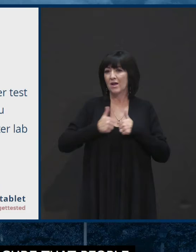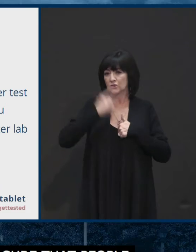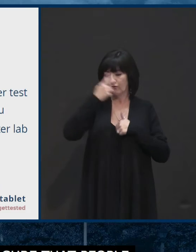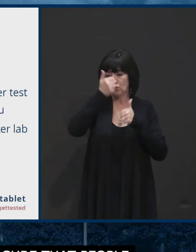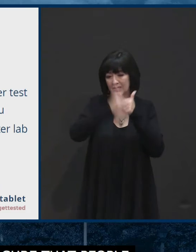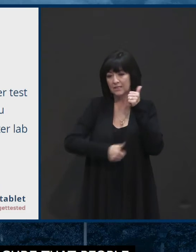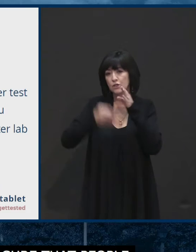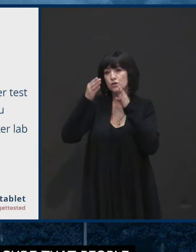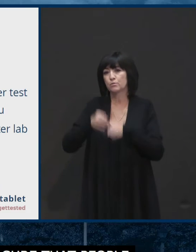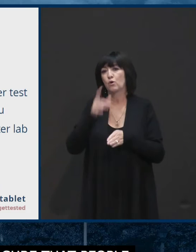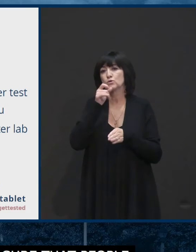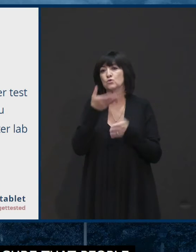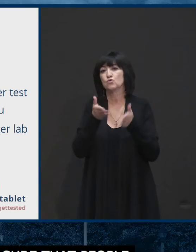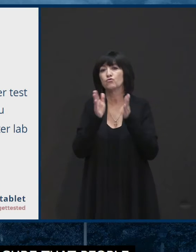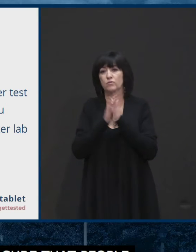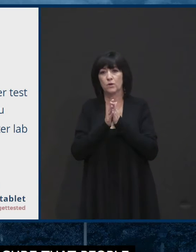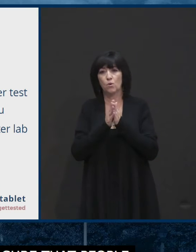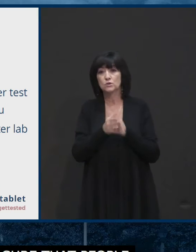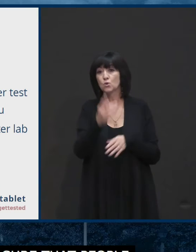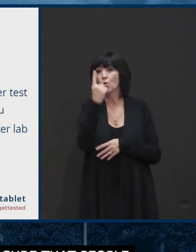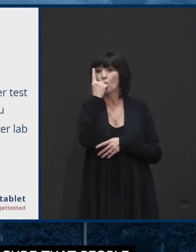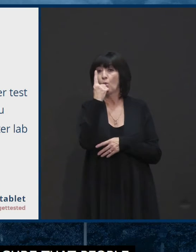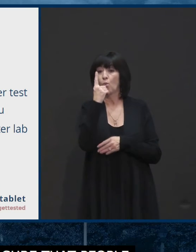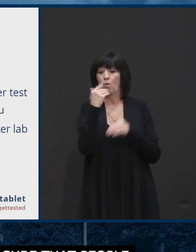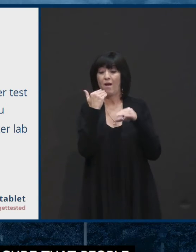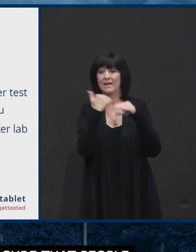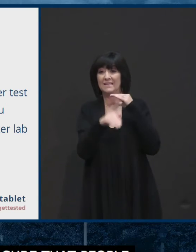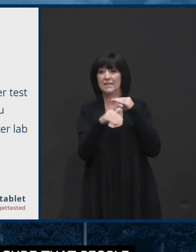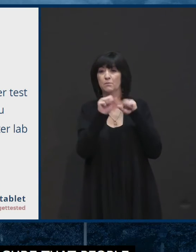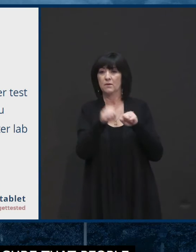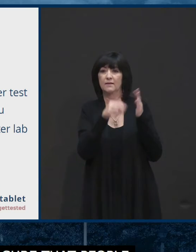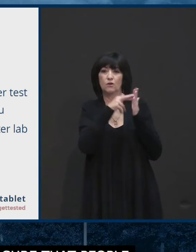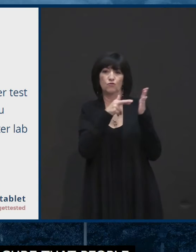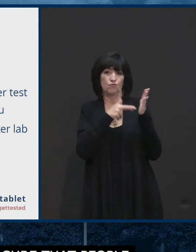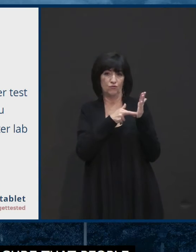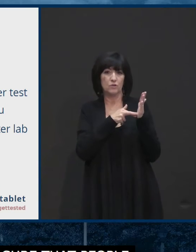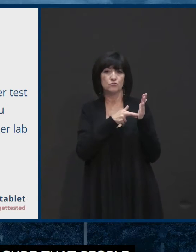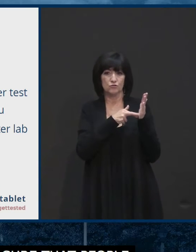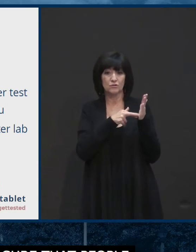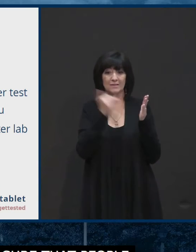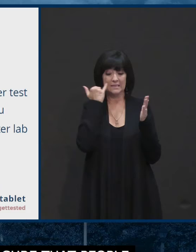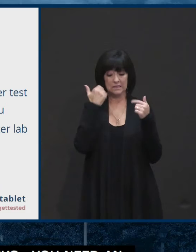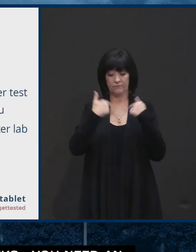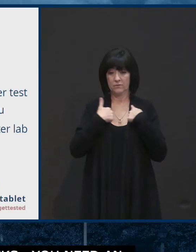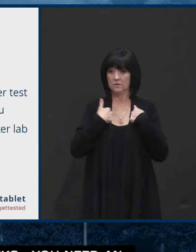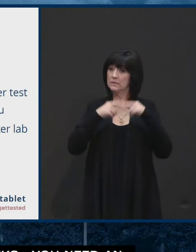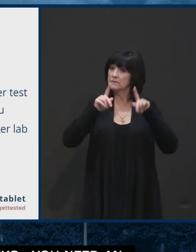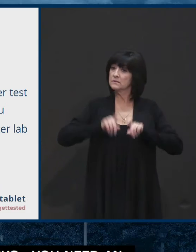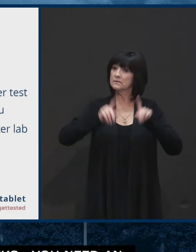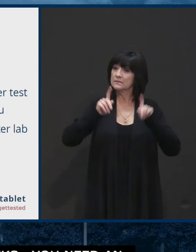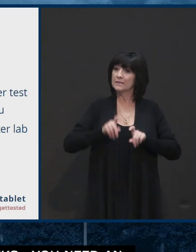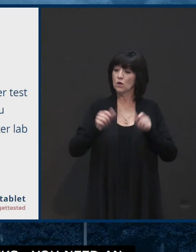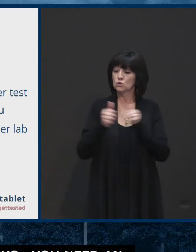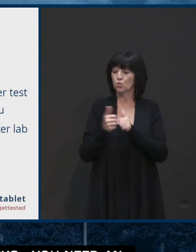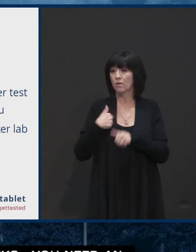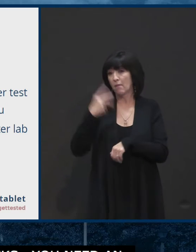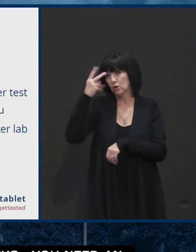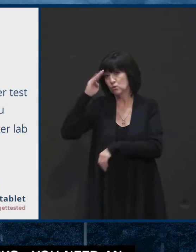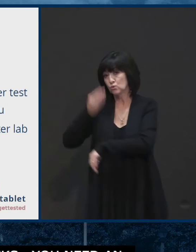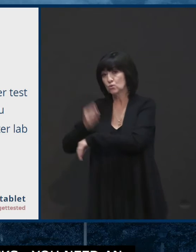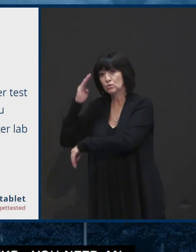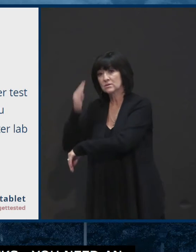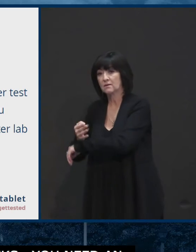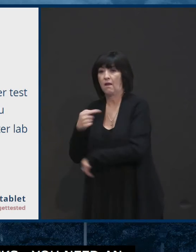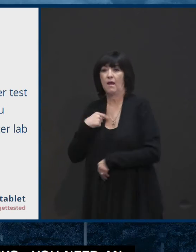Vault is only one active email address is able to be registered at a time. So if I wanted to get tested with my 2 sons, I didn't need 3 email